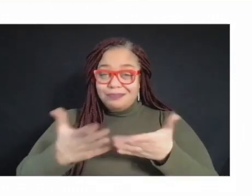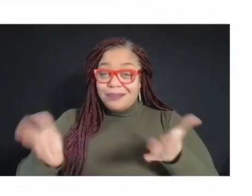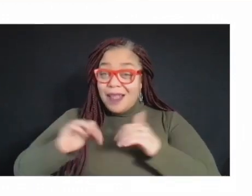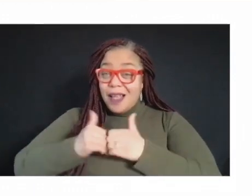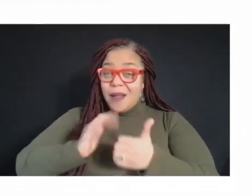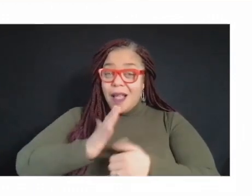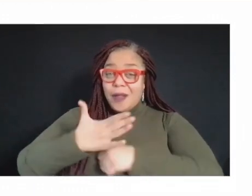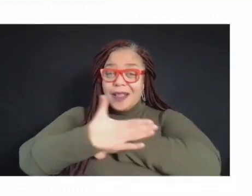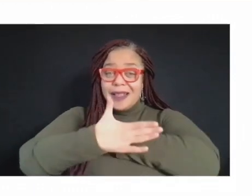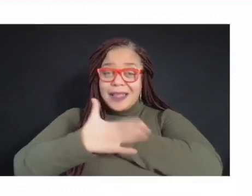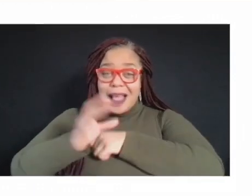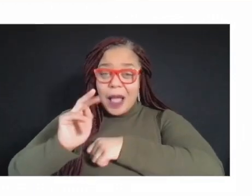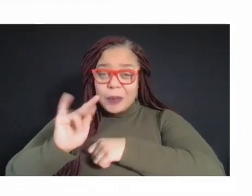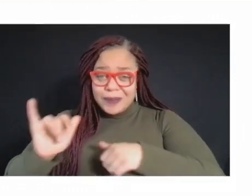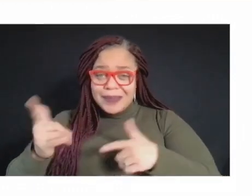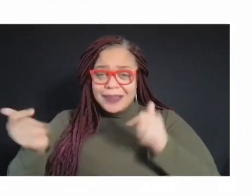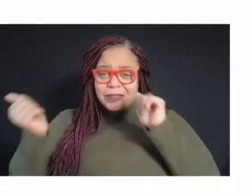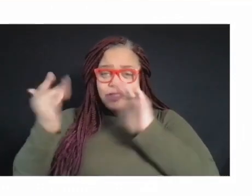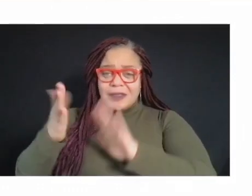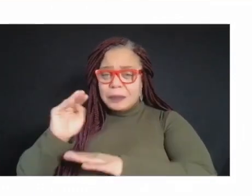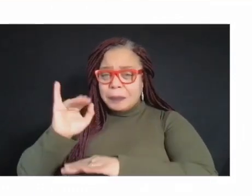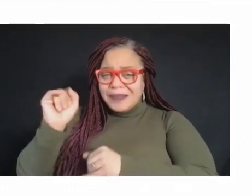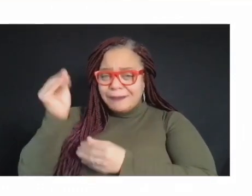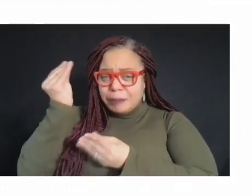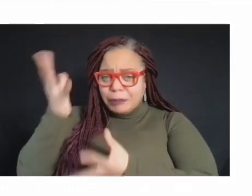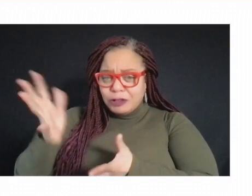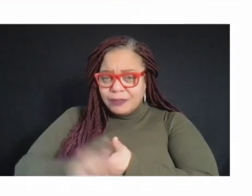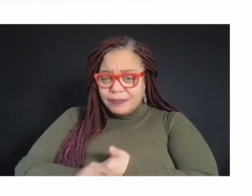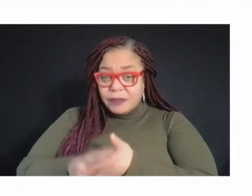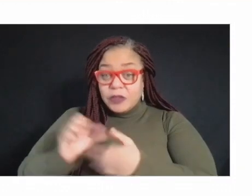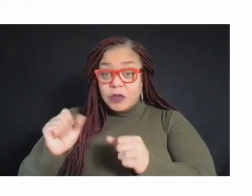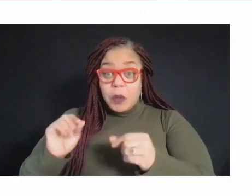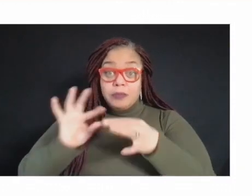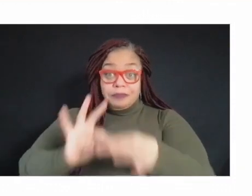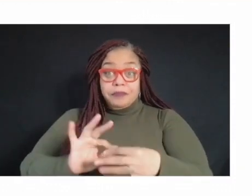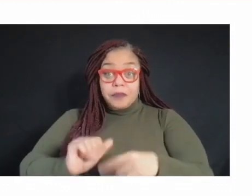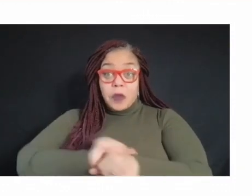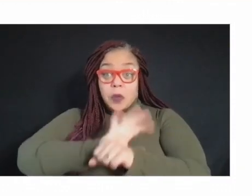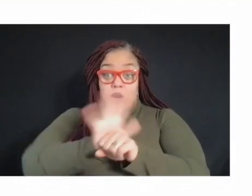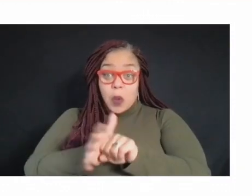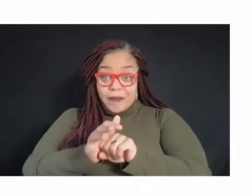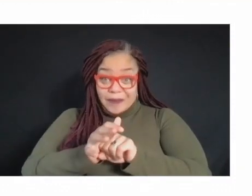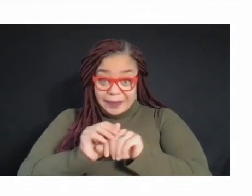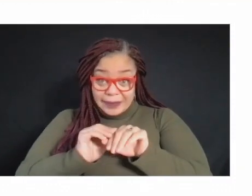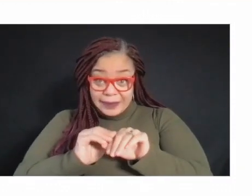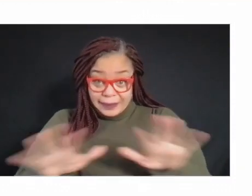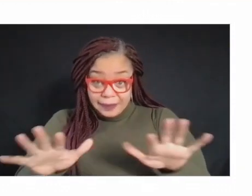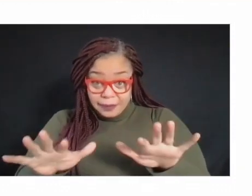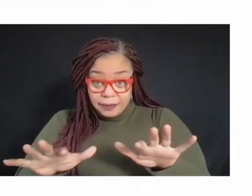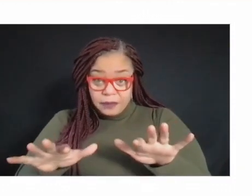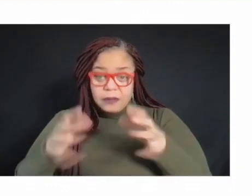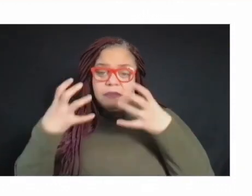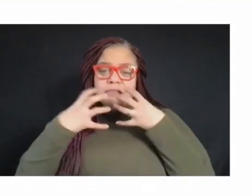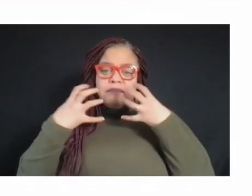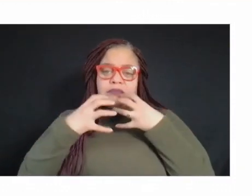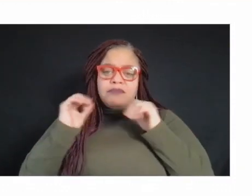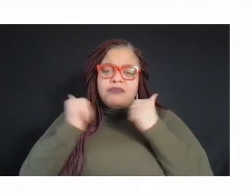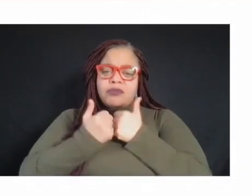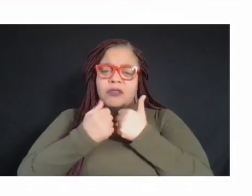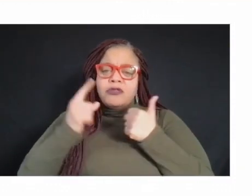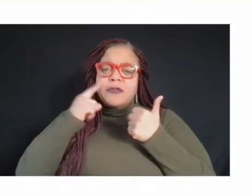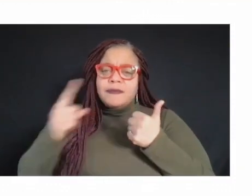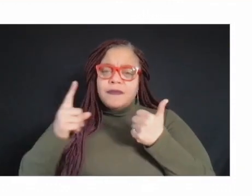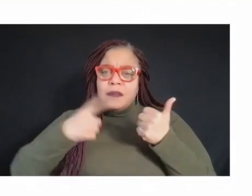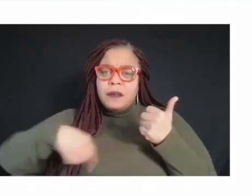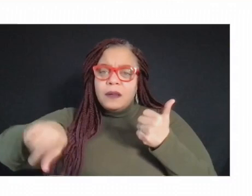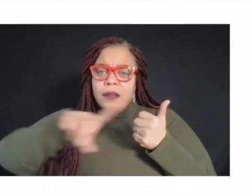So responding to COVID-19 pandemic has indeed been challenging for everyone. San Diego County has utilized